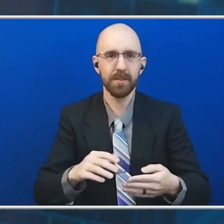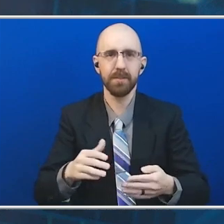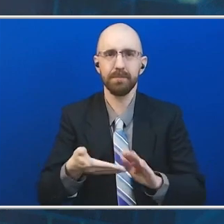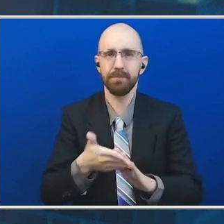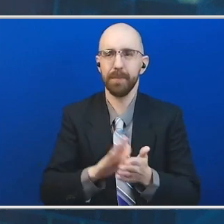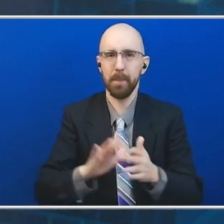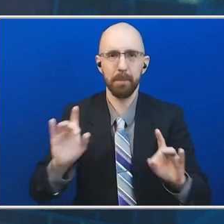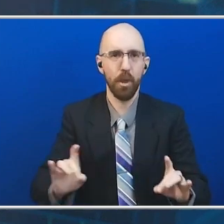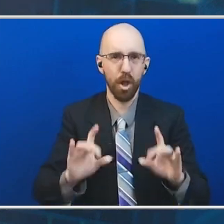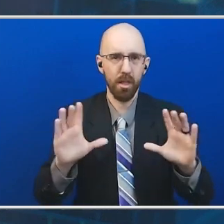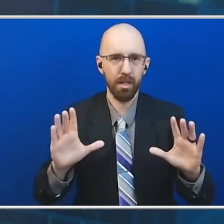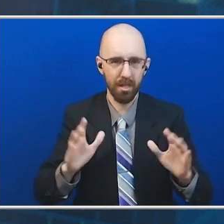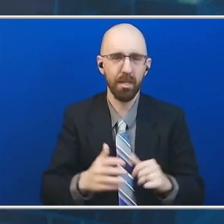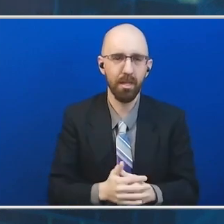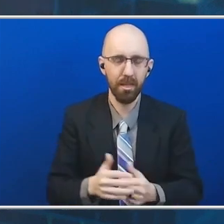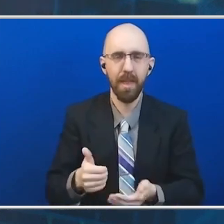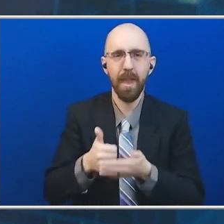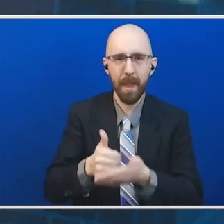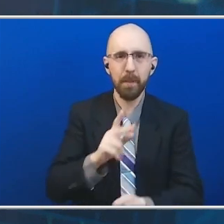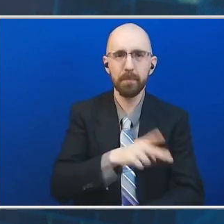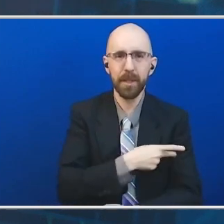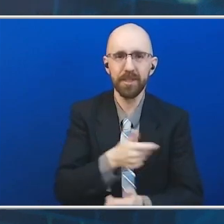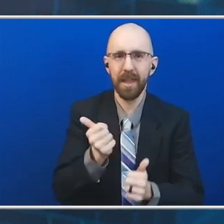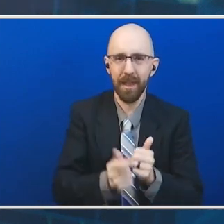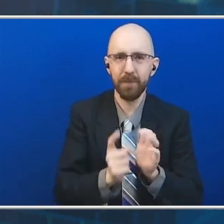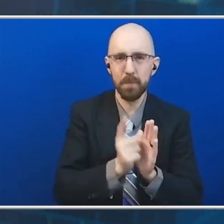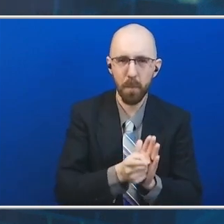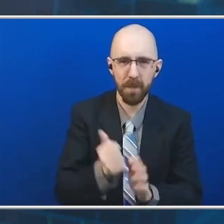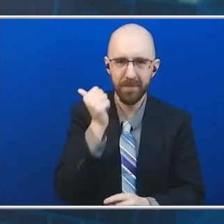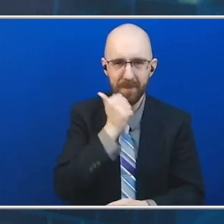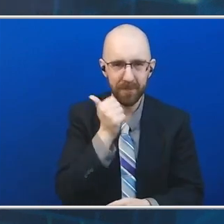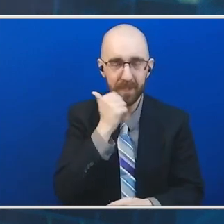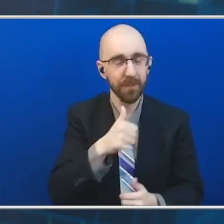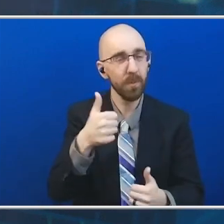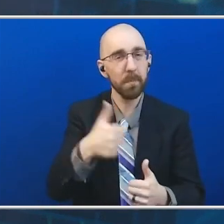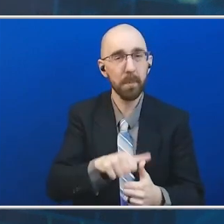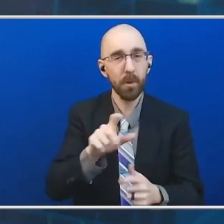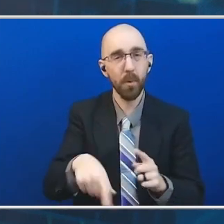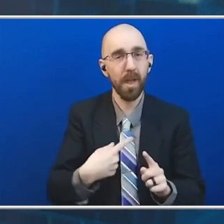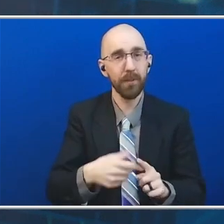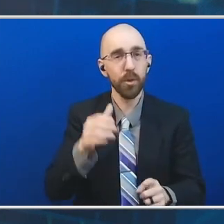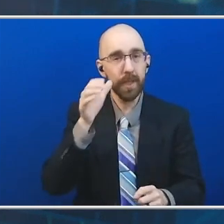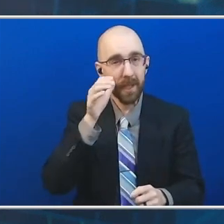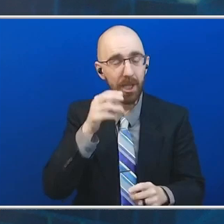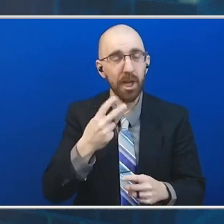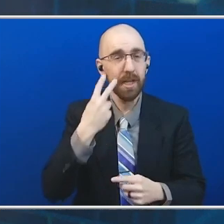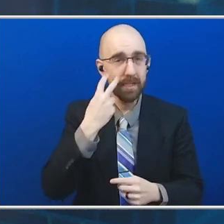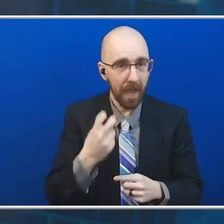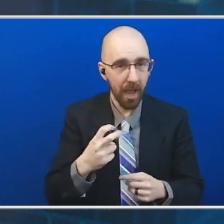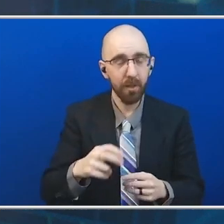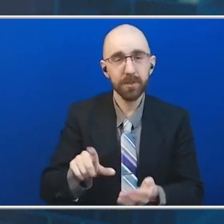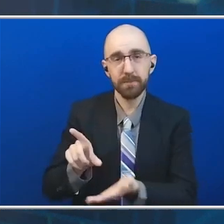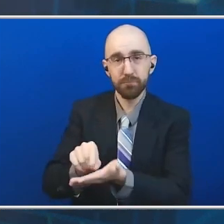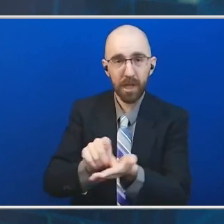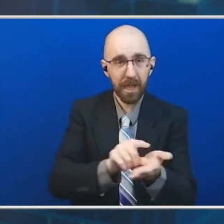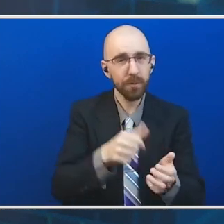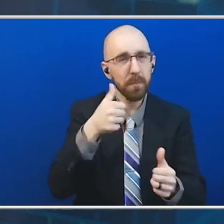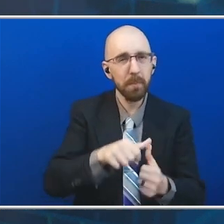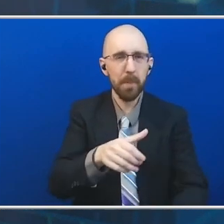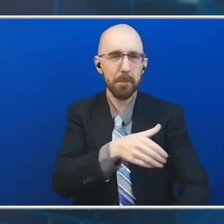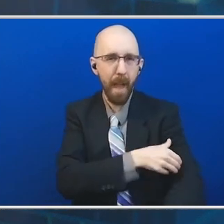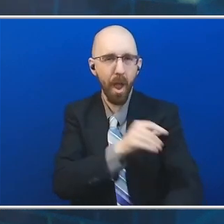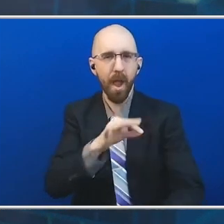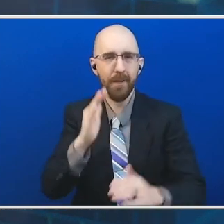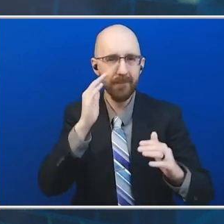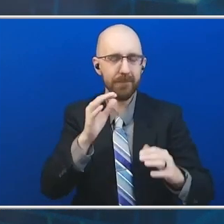and to help patients every moment of every day. So remember that when you hear all the doubts in the press, remember the power of faith, hope, love,